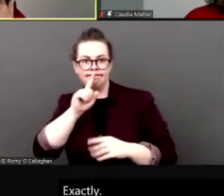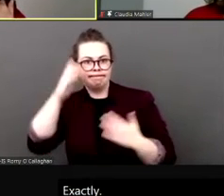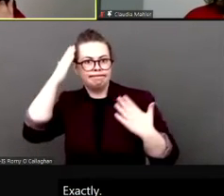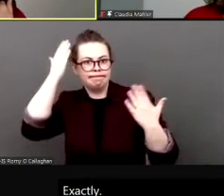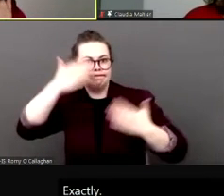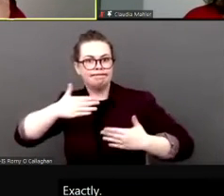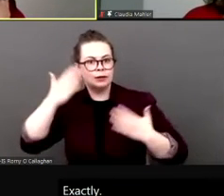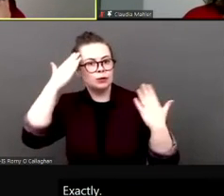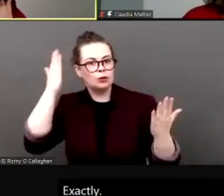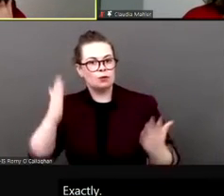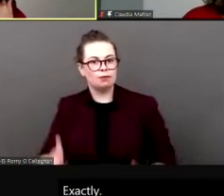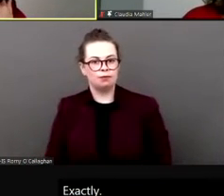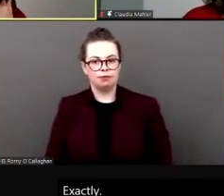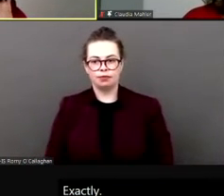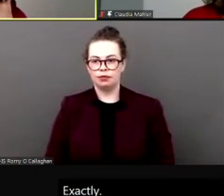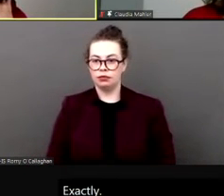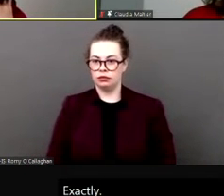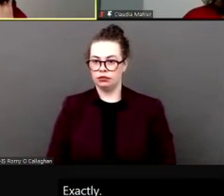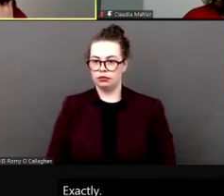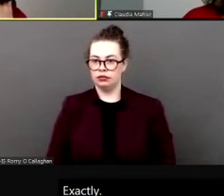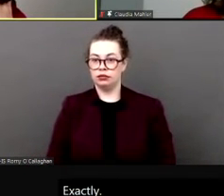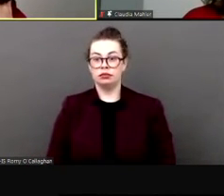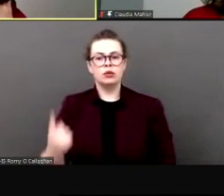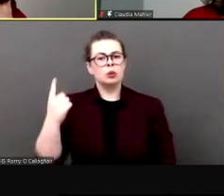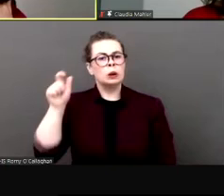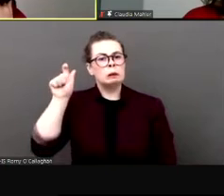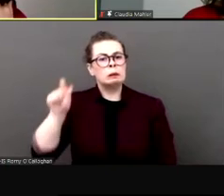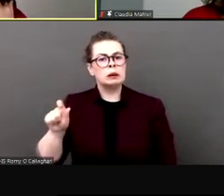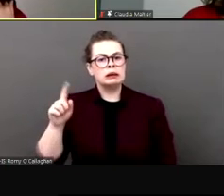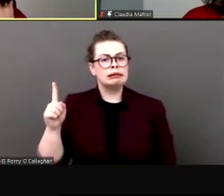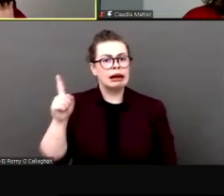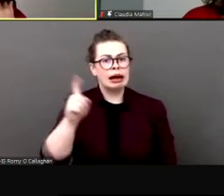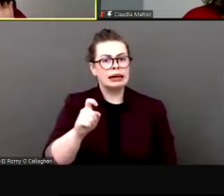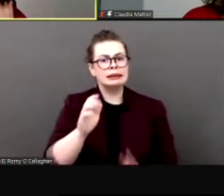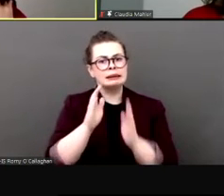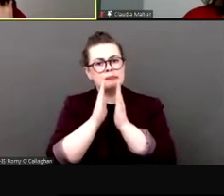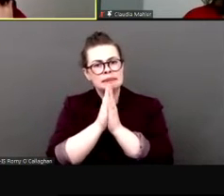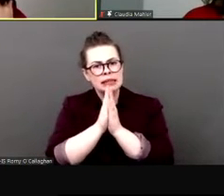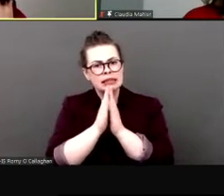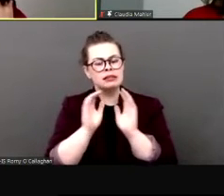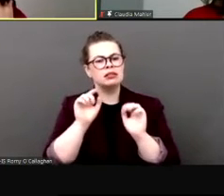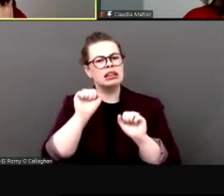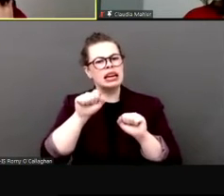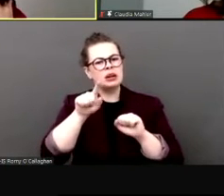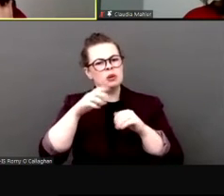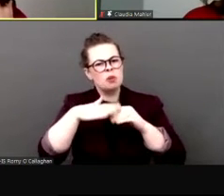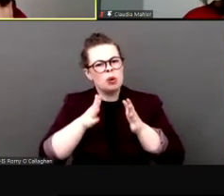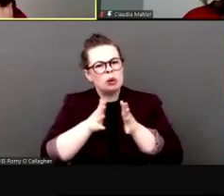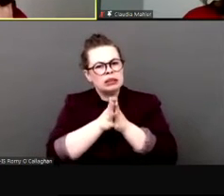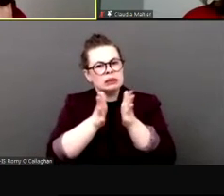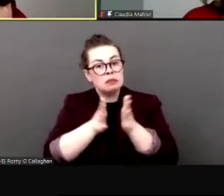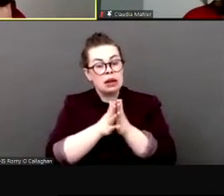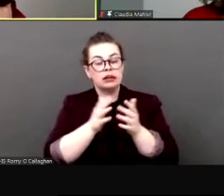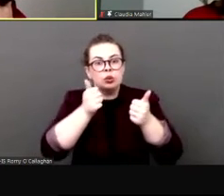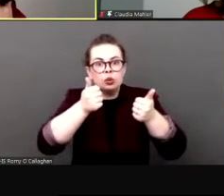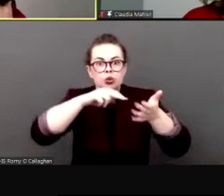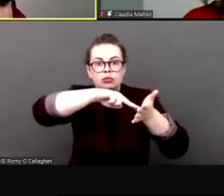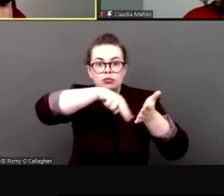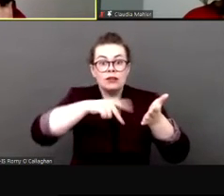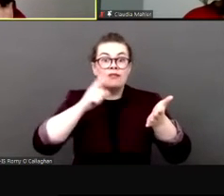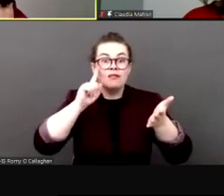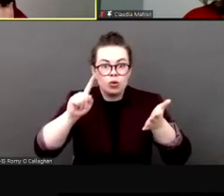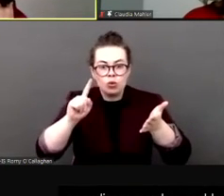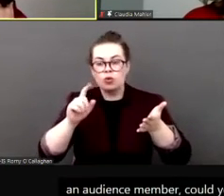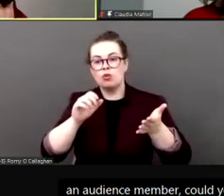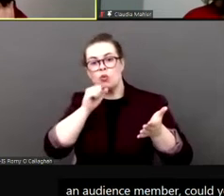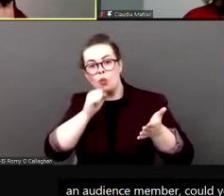Sleep, saying, could you talk about the value of a new convention clarifying that older people's legal standing and legal